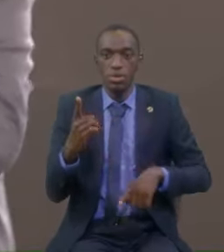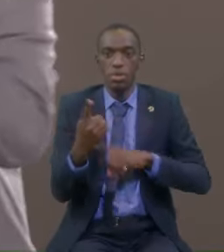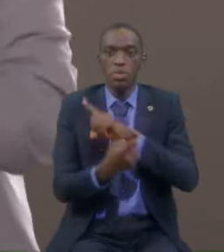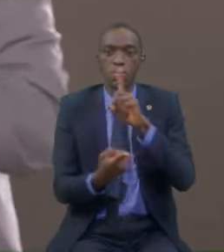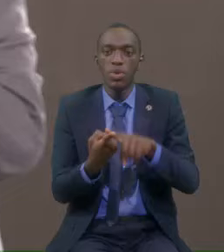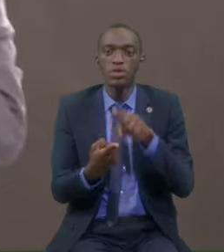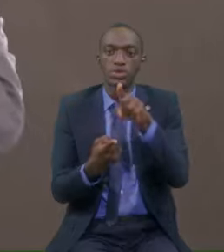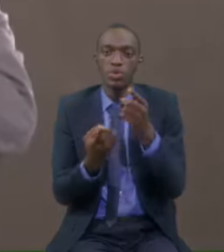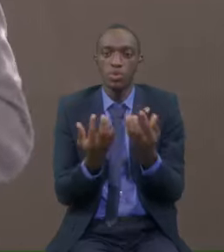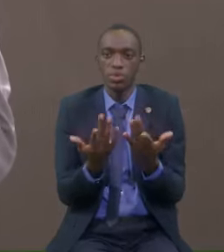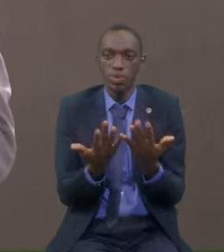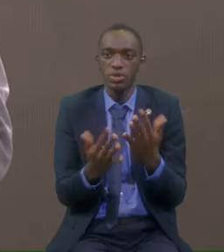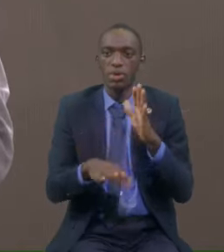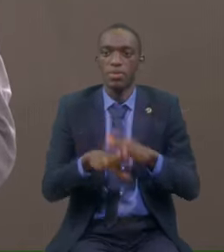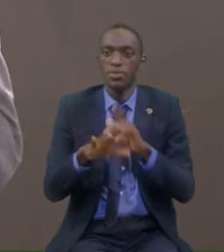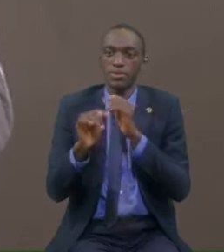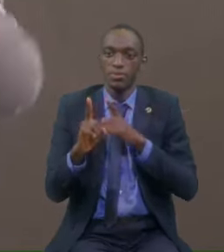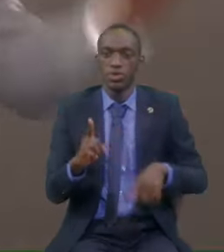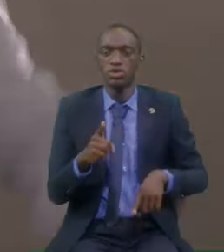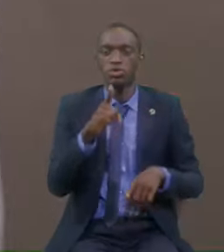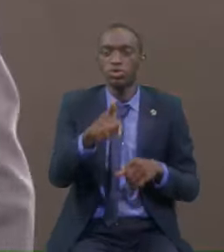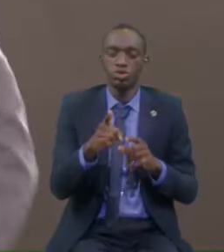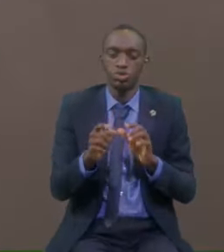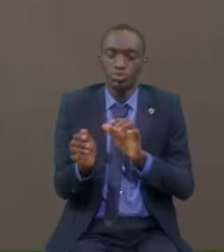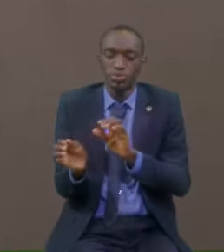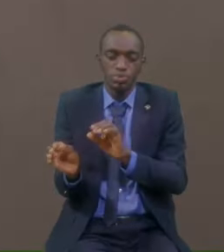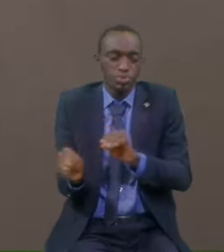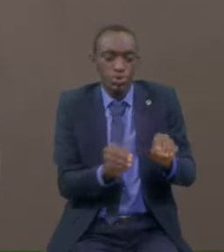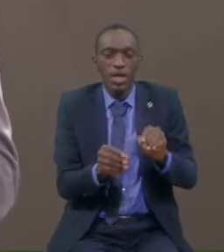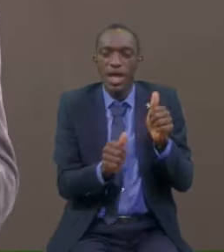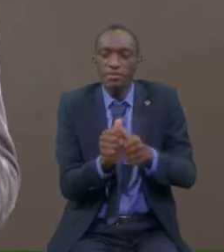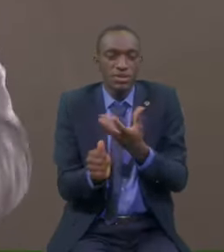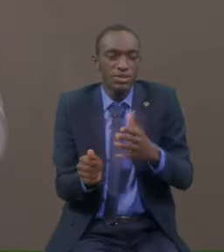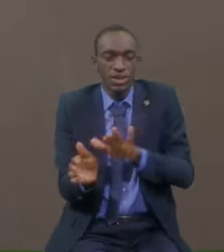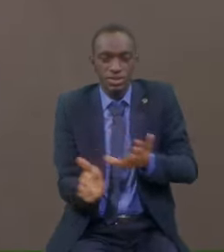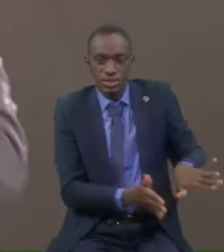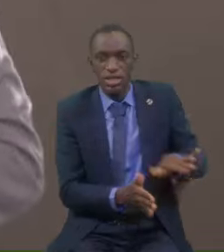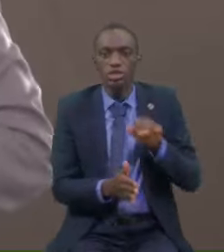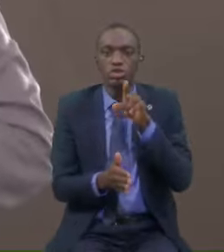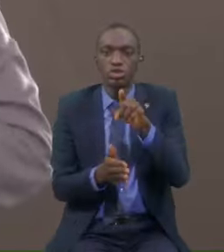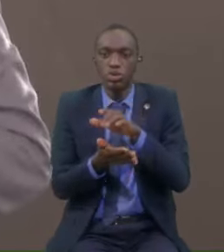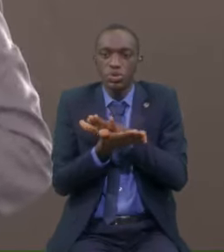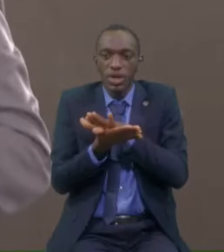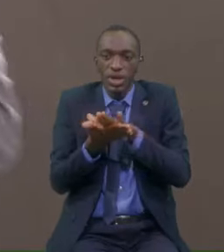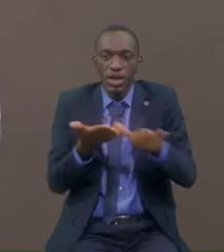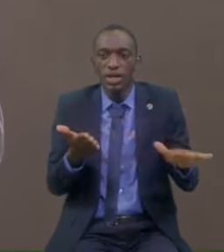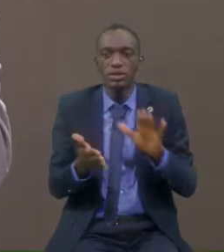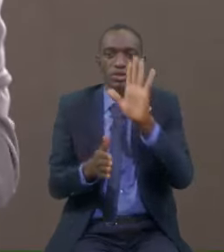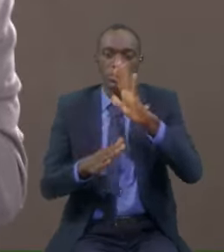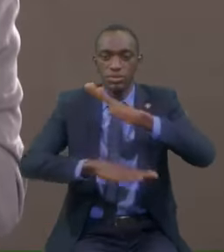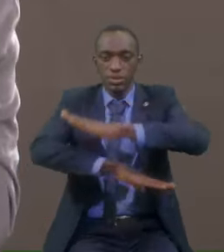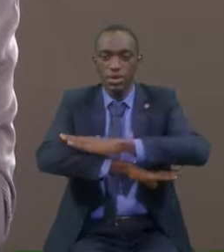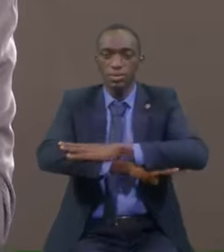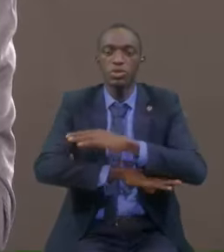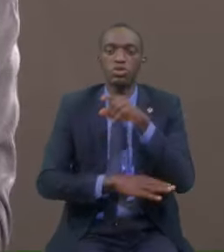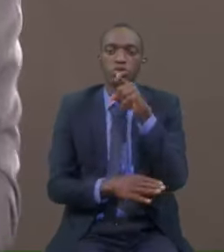Lord, you brush everything aside. You clear your plate, you clear your table, you clear your